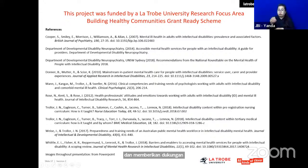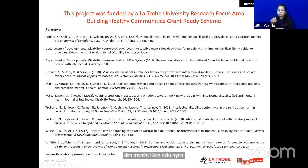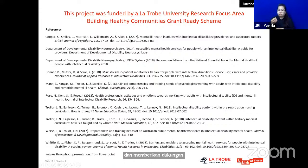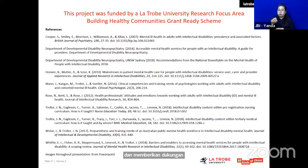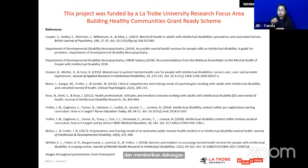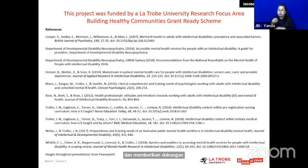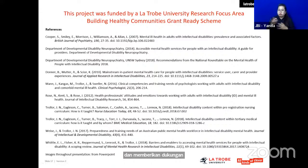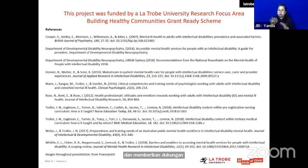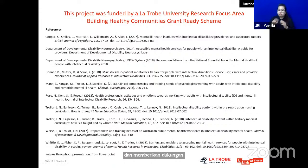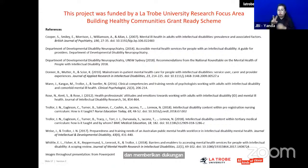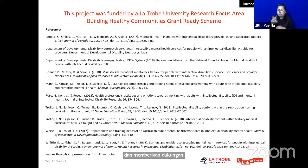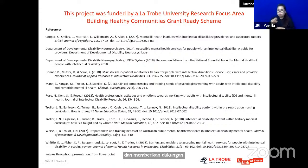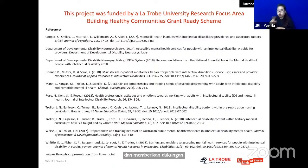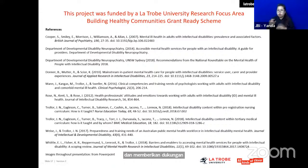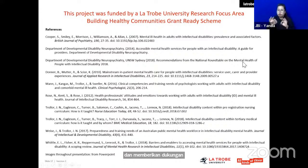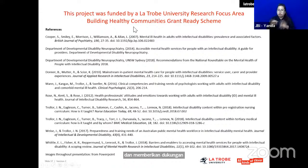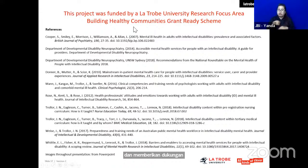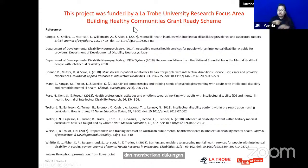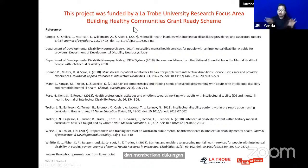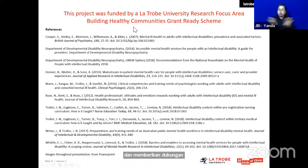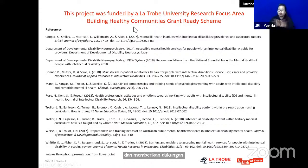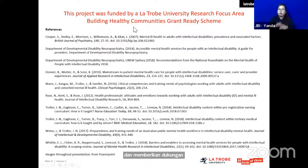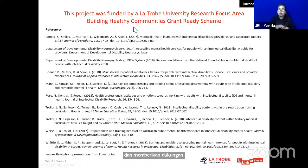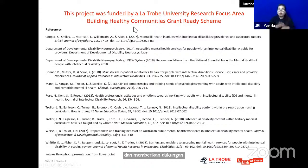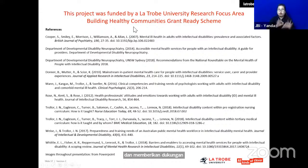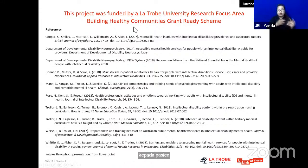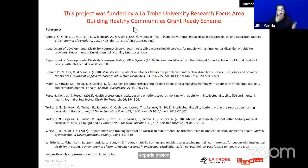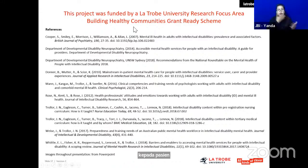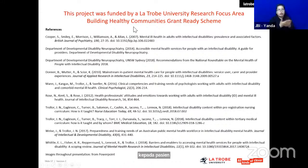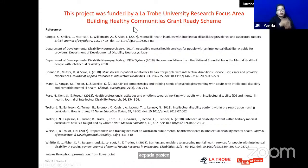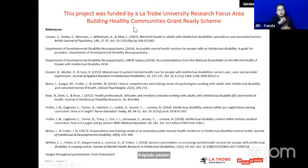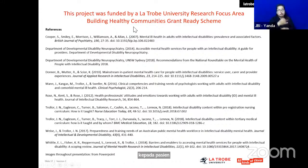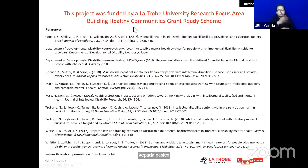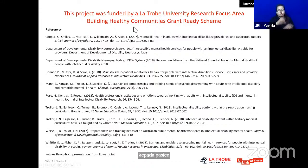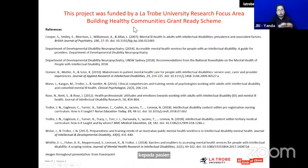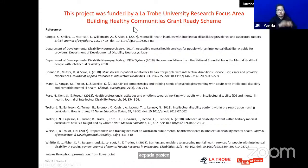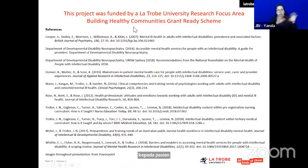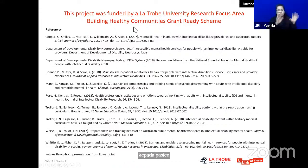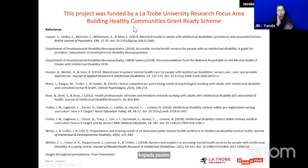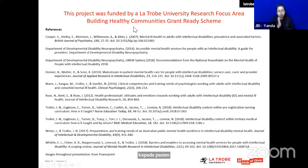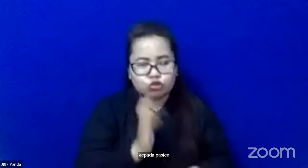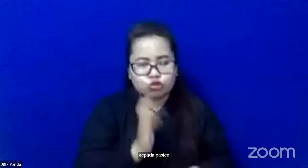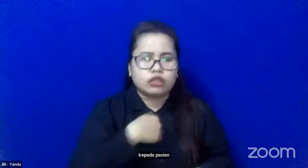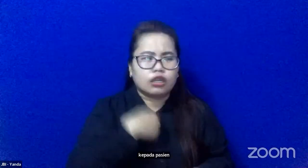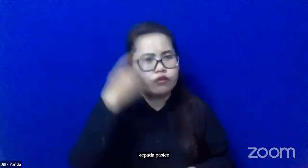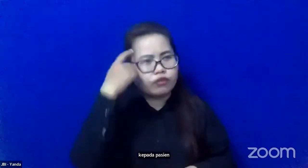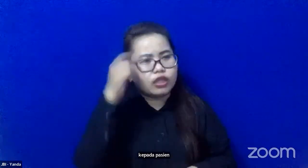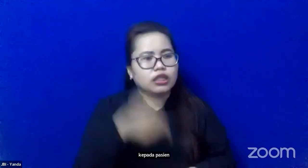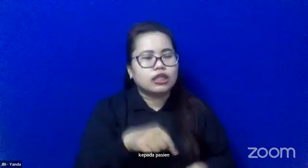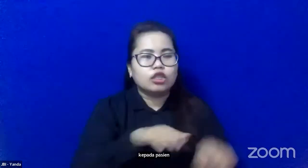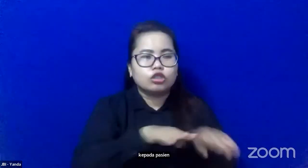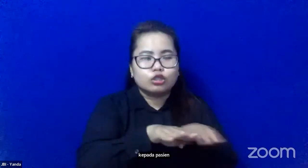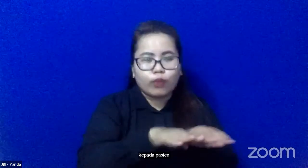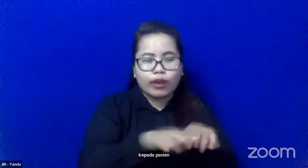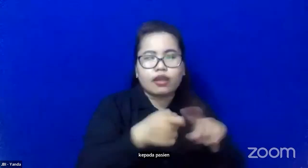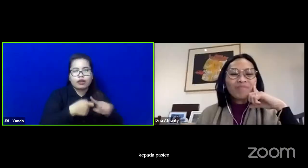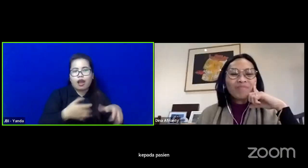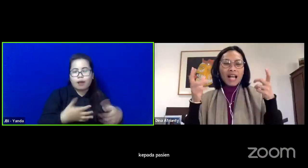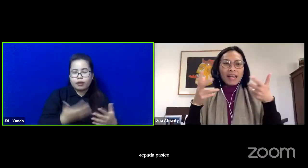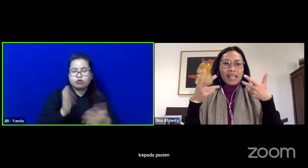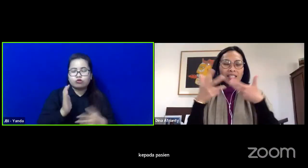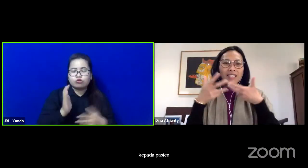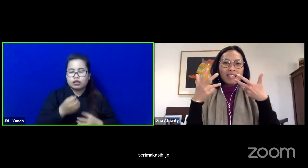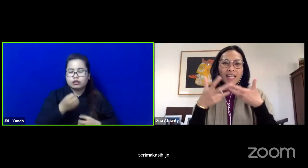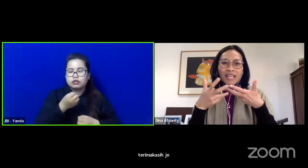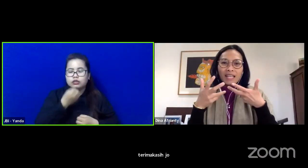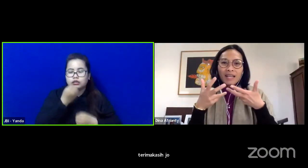your elaborations on, I think it fits really well with what Professor Cassin mentioned earlier in his presentations, and